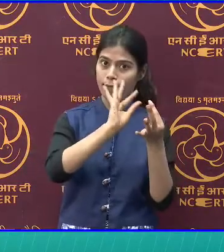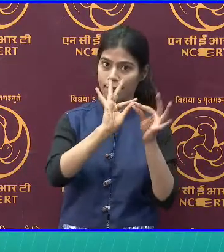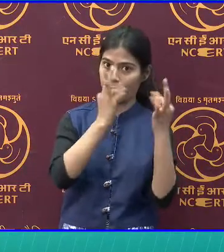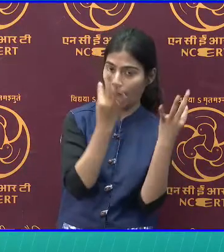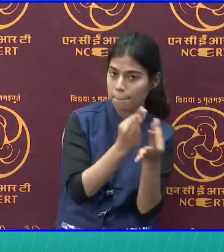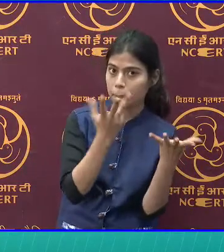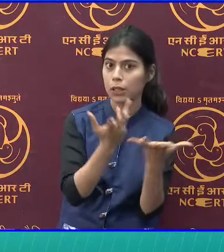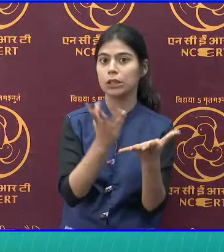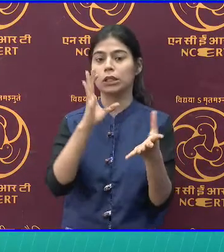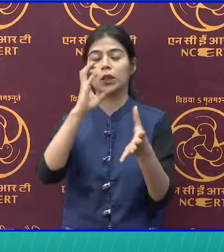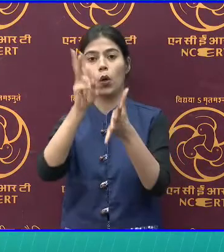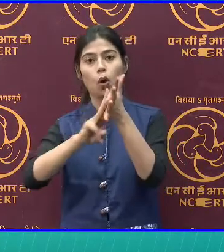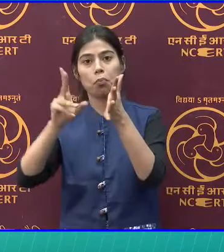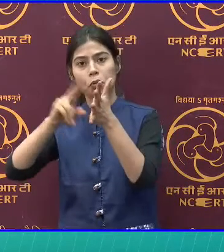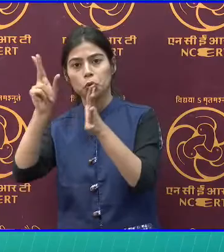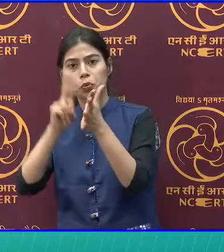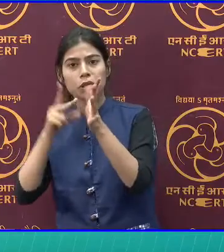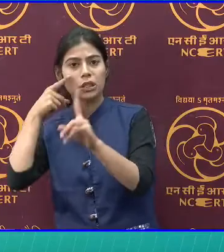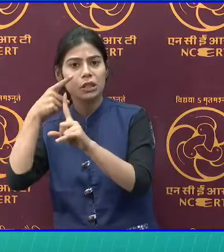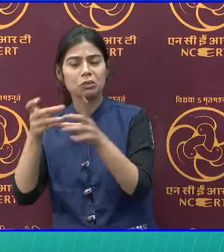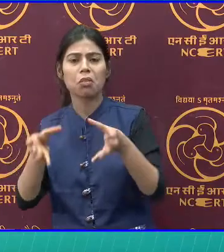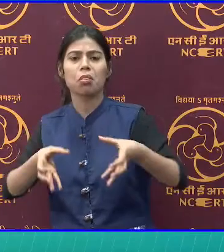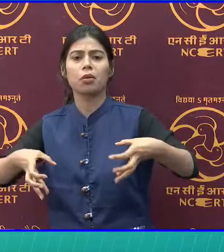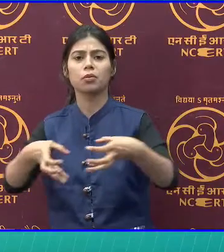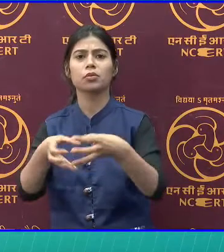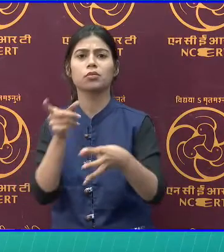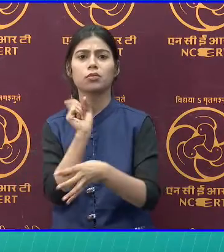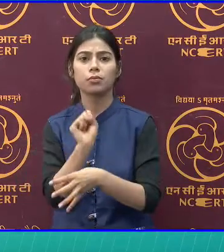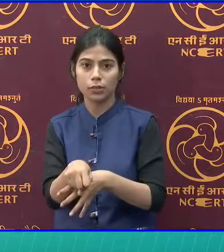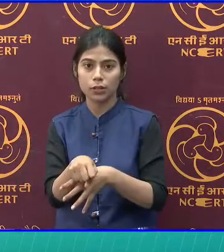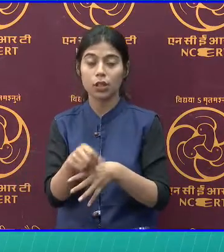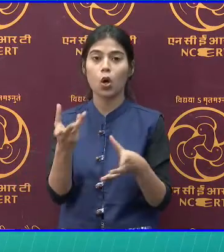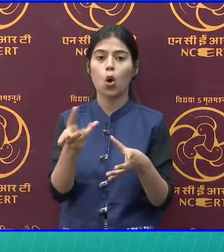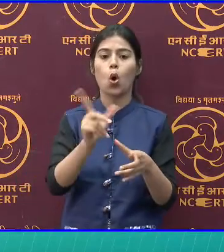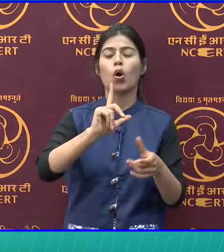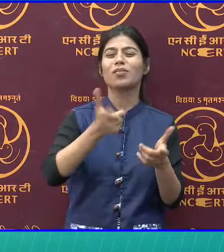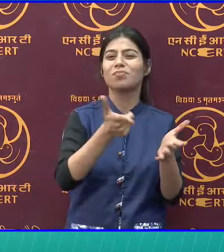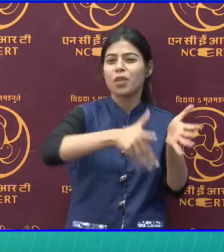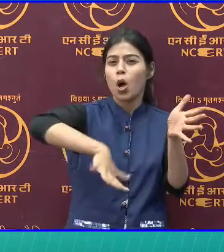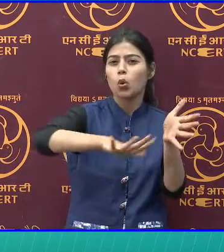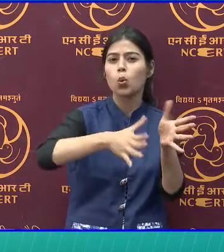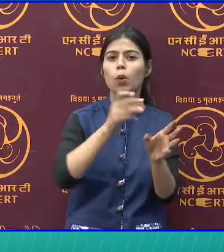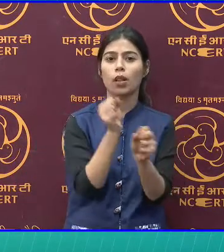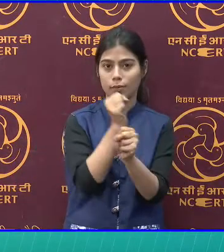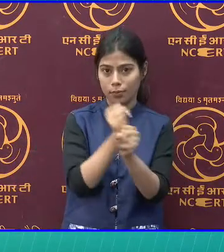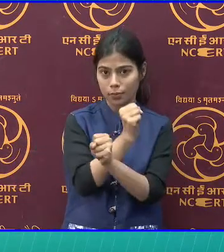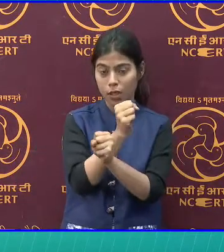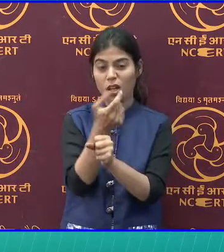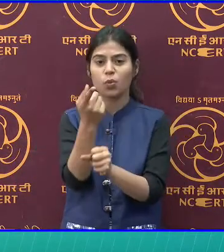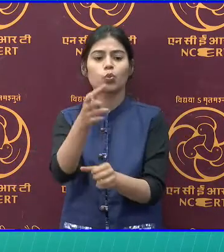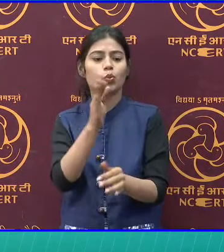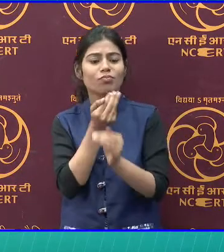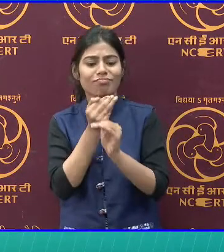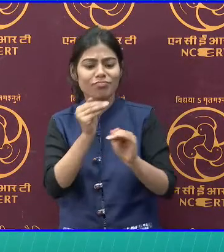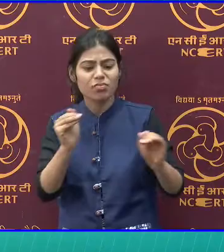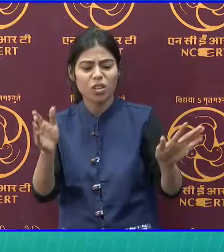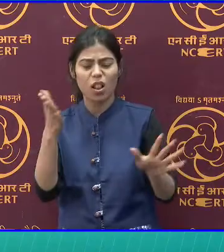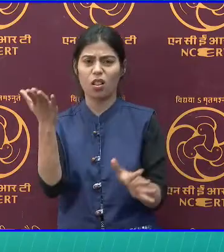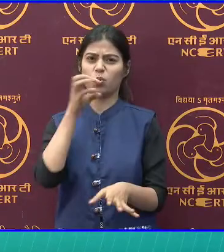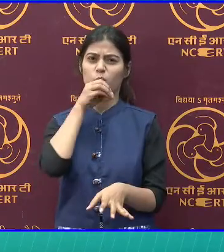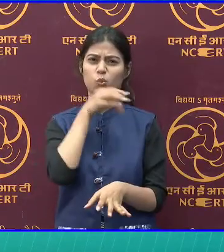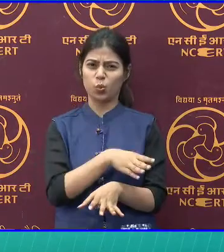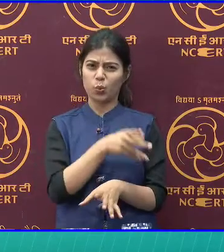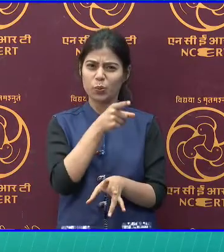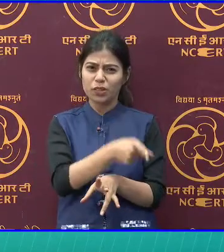from the government. For example, there are local governments. So children are very young, we cannot straight away introduce to the central government and state